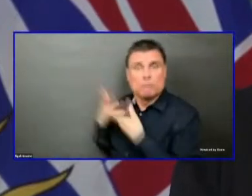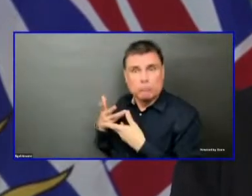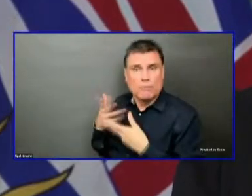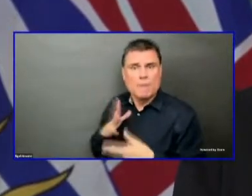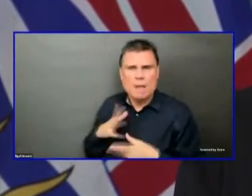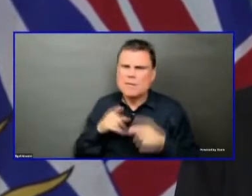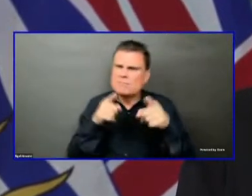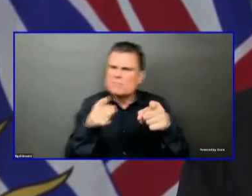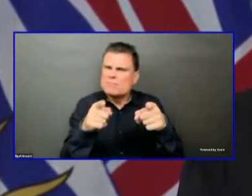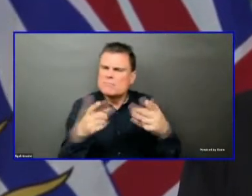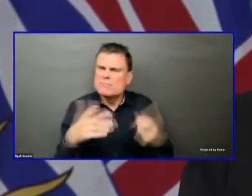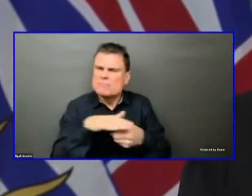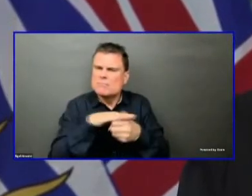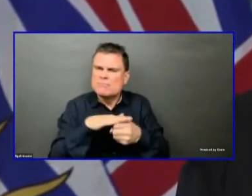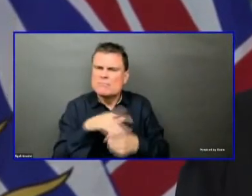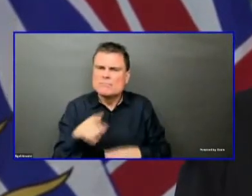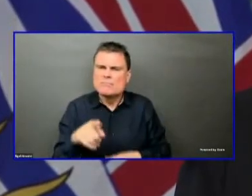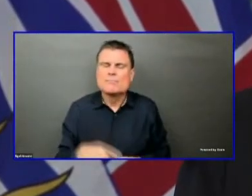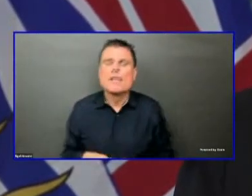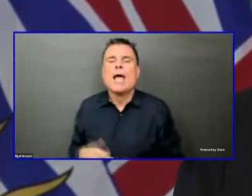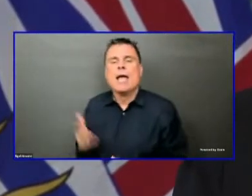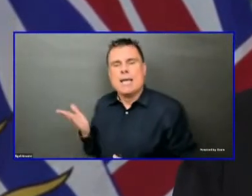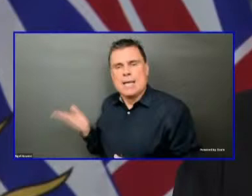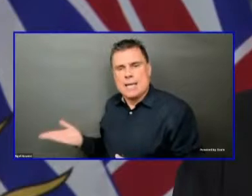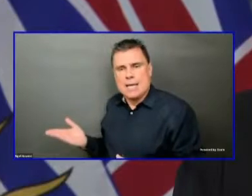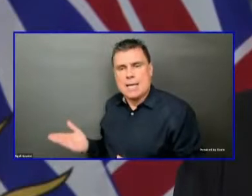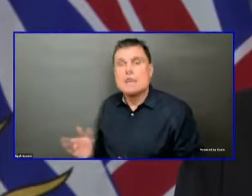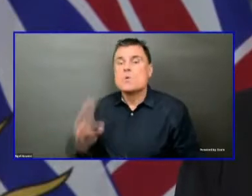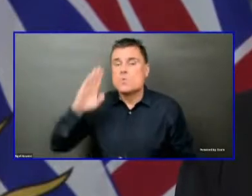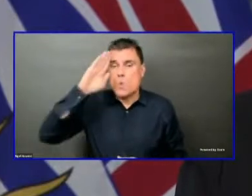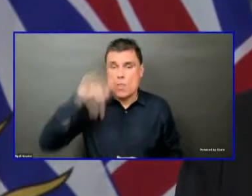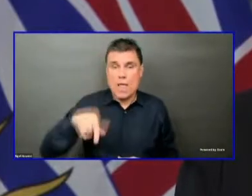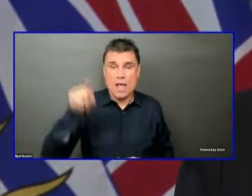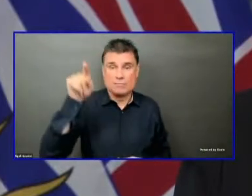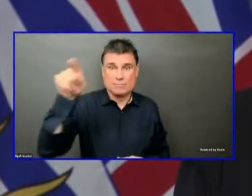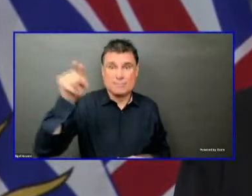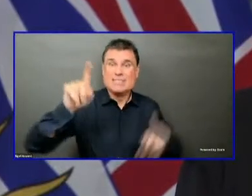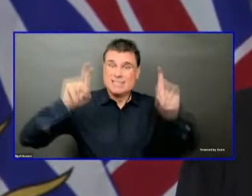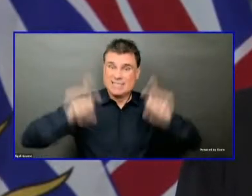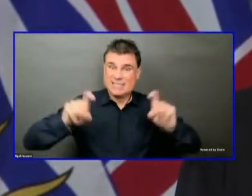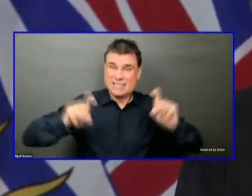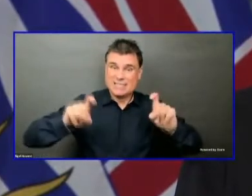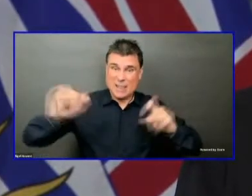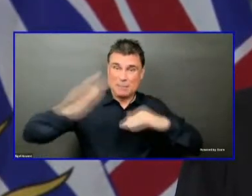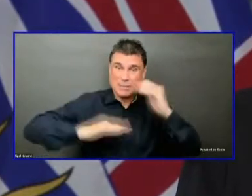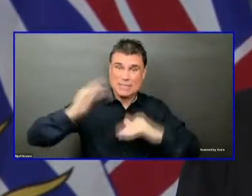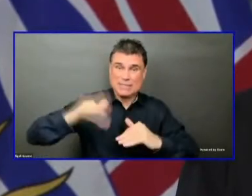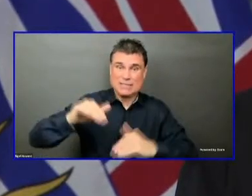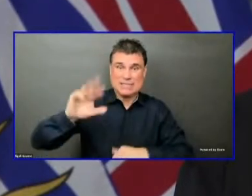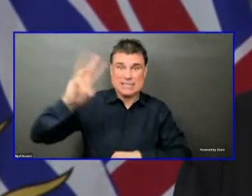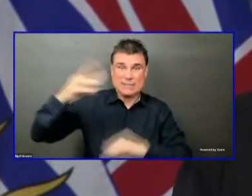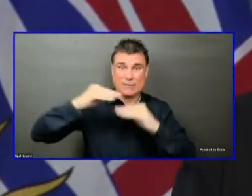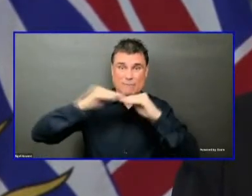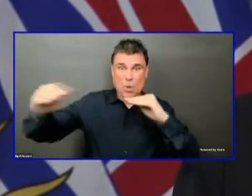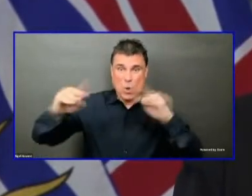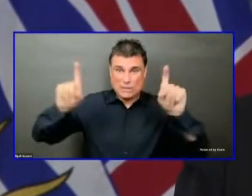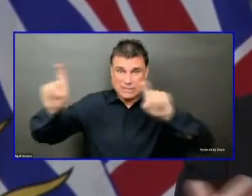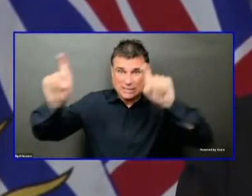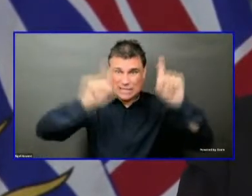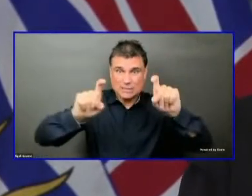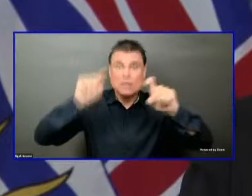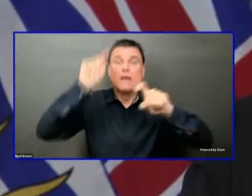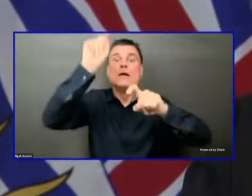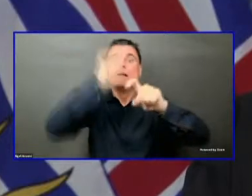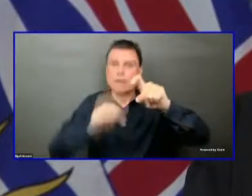ongoing and testing ongoing in other parts of the hospital to understand the spread, and there are often concerns that may or may